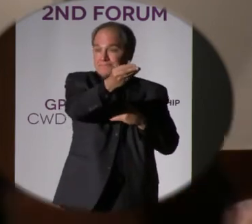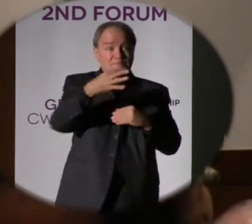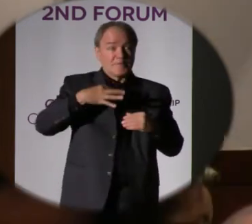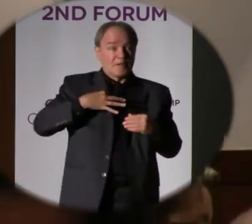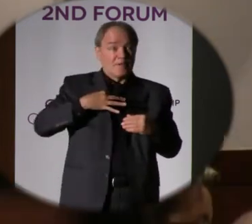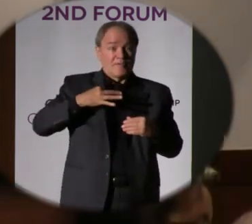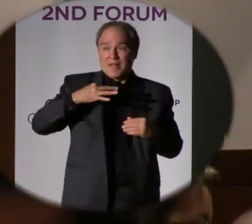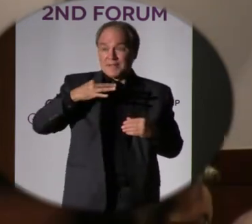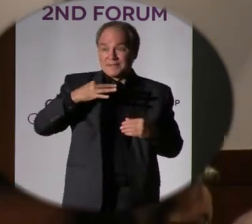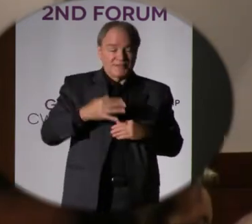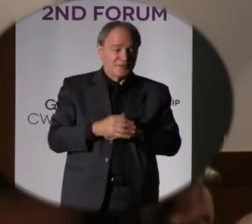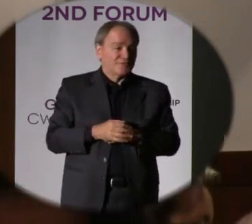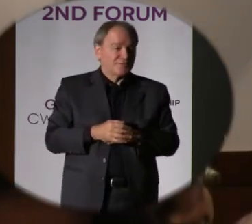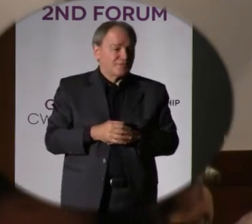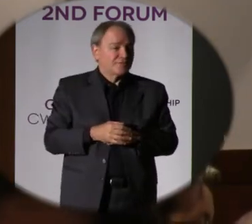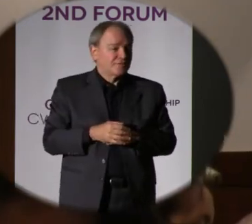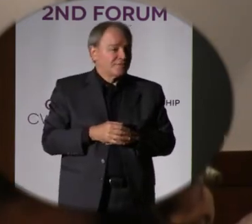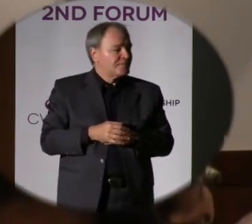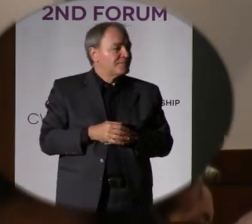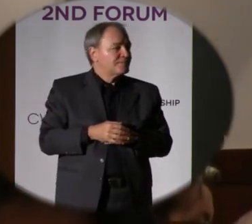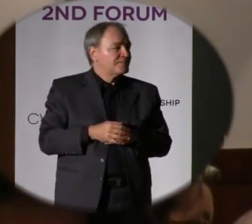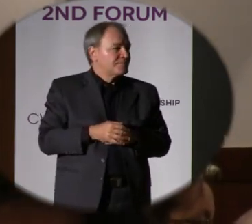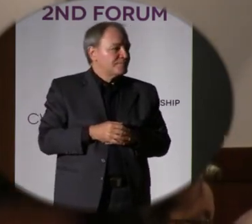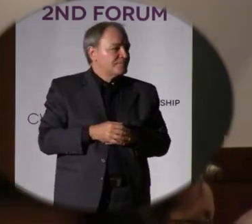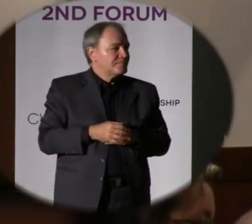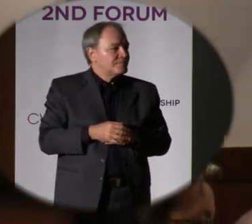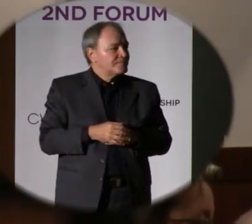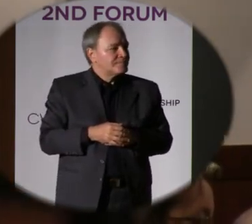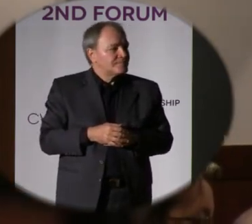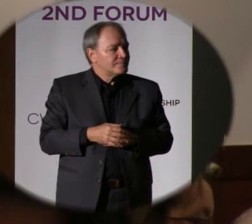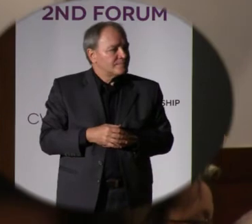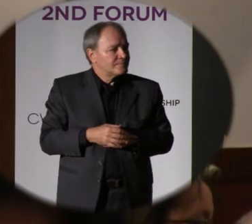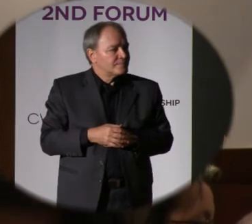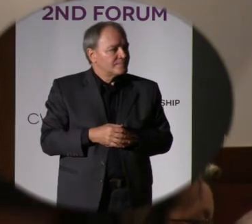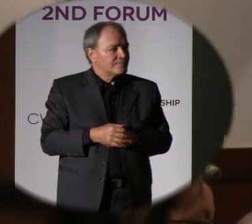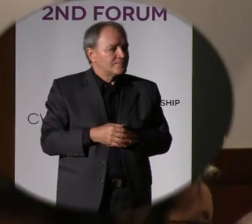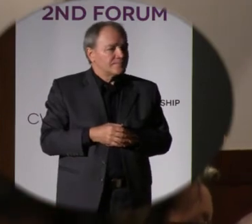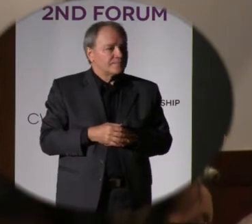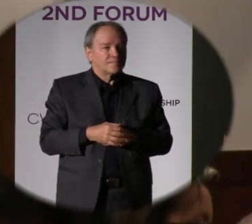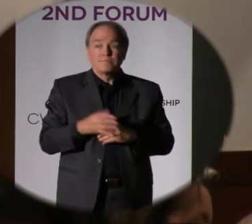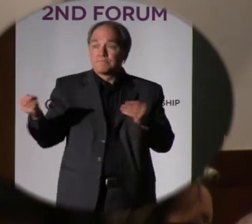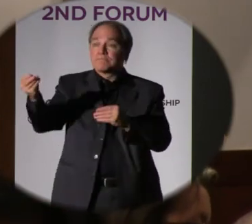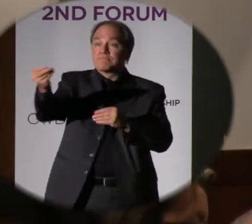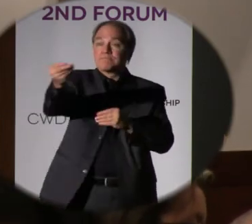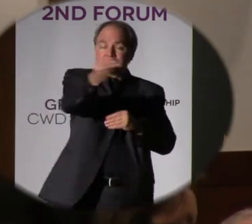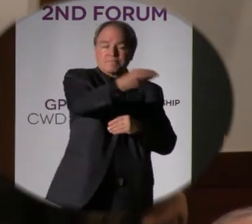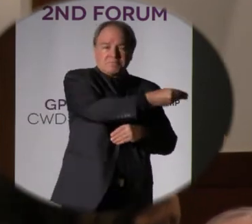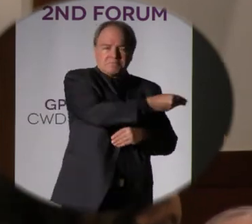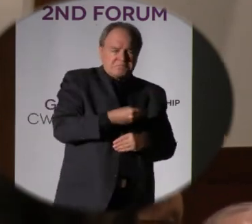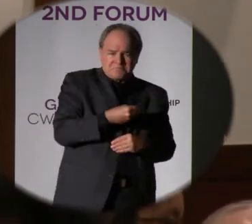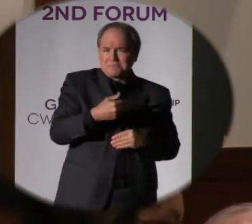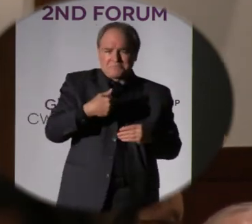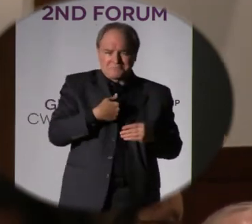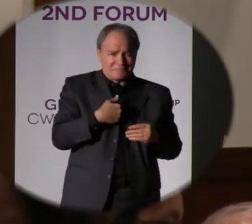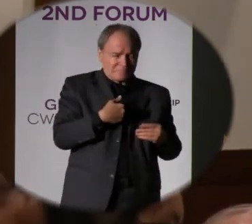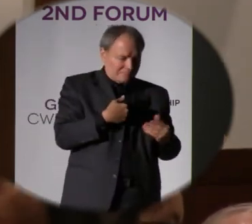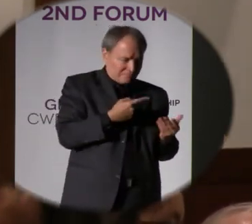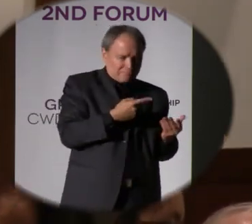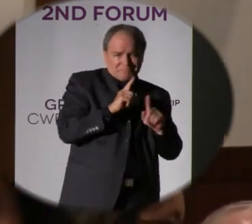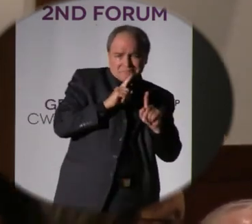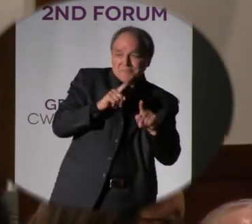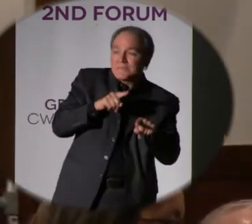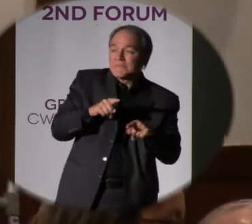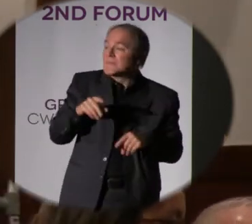have and pass it to wherever you're supposed to pass it to, and we'll take as many questions as we can. Amy? Thank